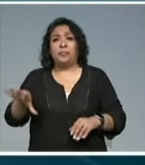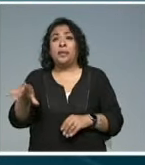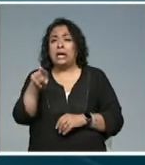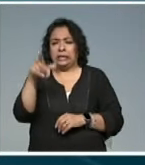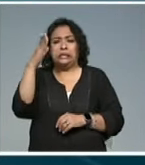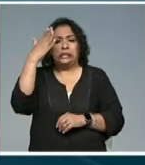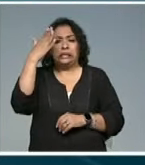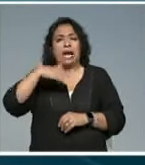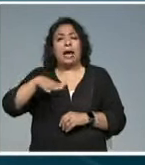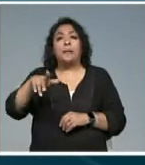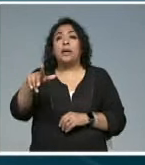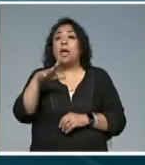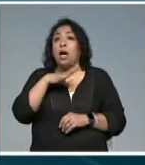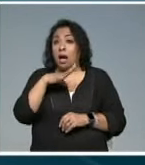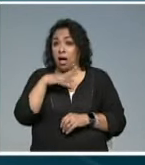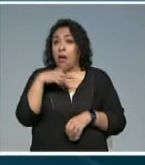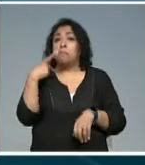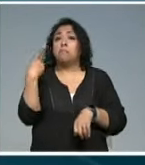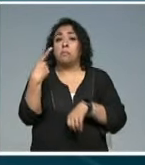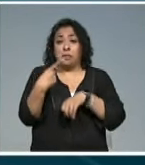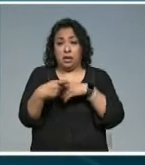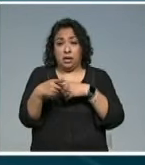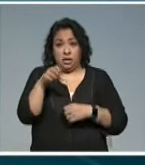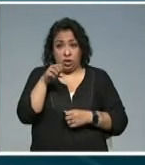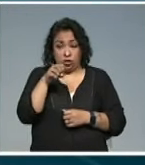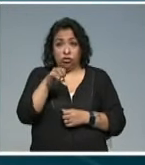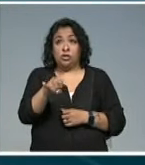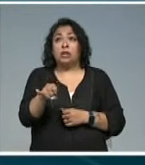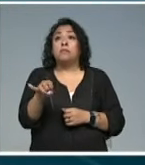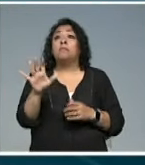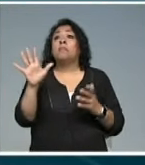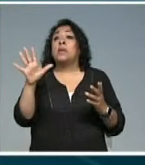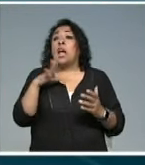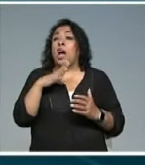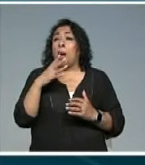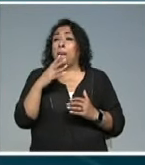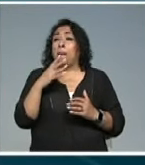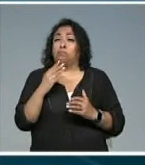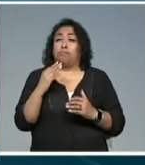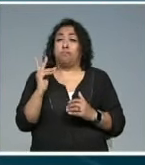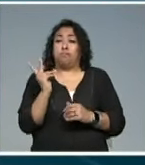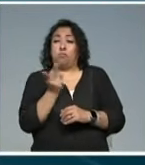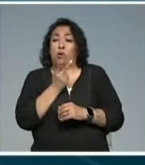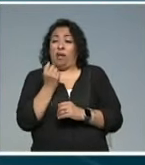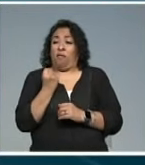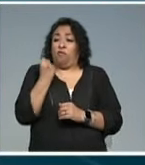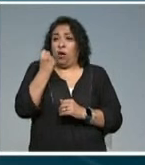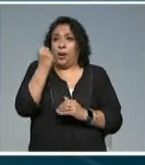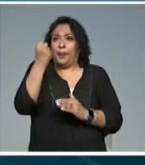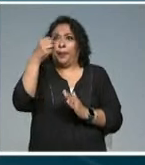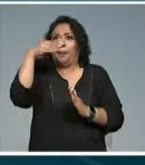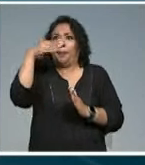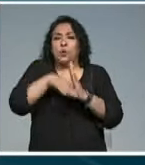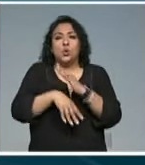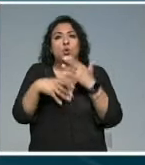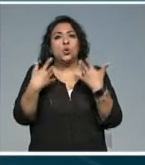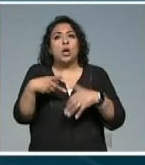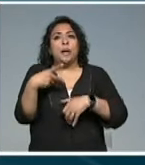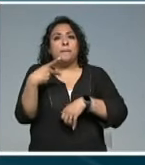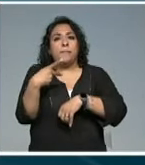that there is a risk when one great power is in decline and